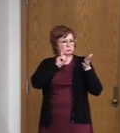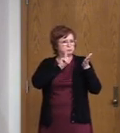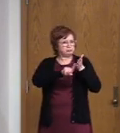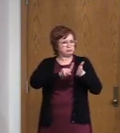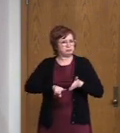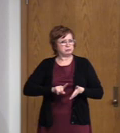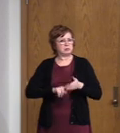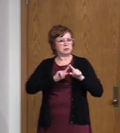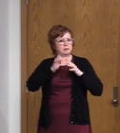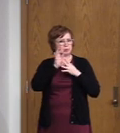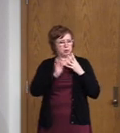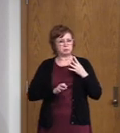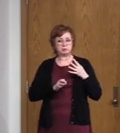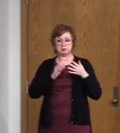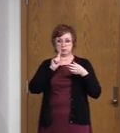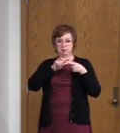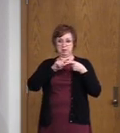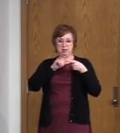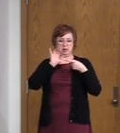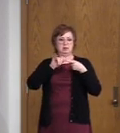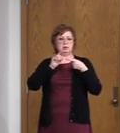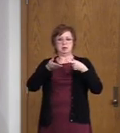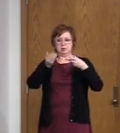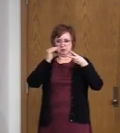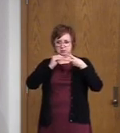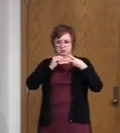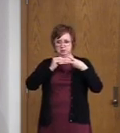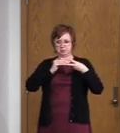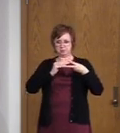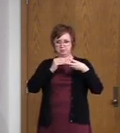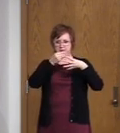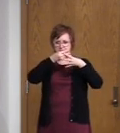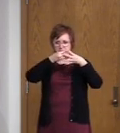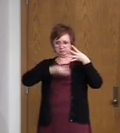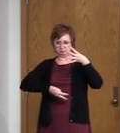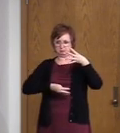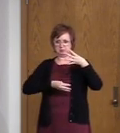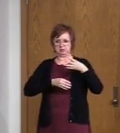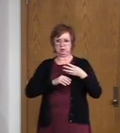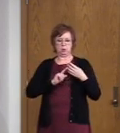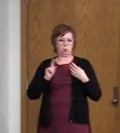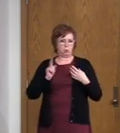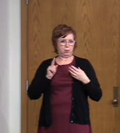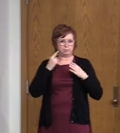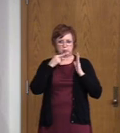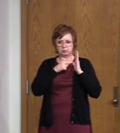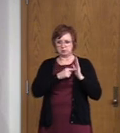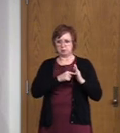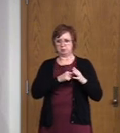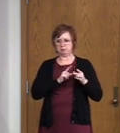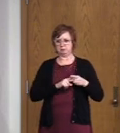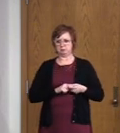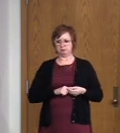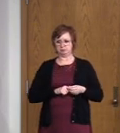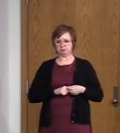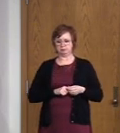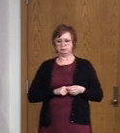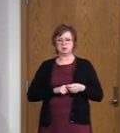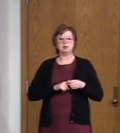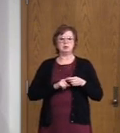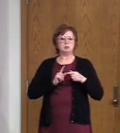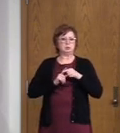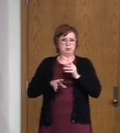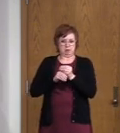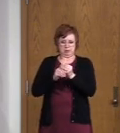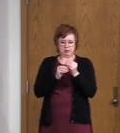again, below that is where we define some of those clinics that we'll be using in the community to strengthen the response across the province.